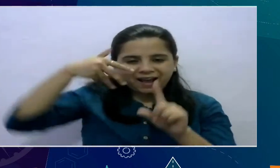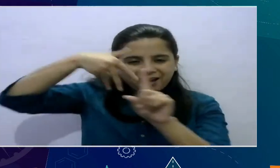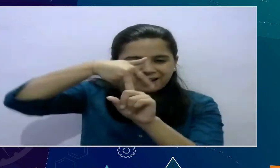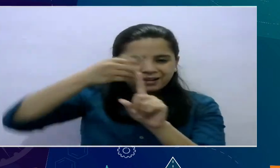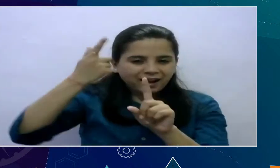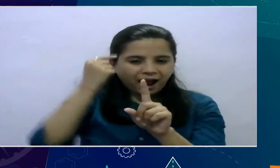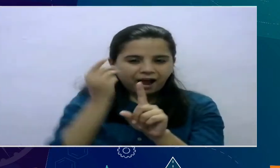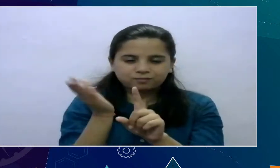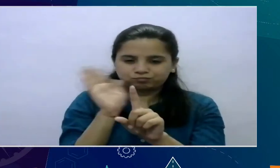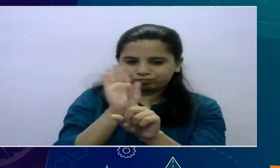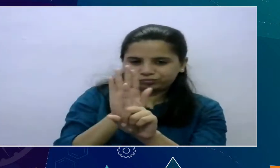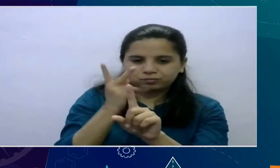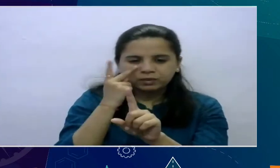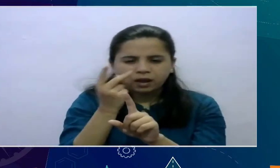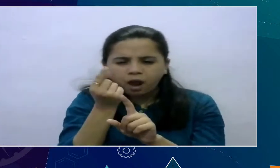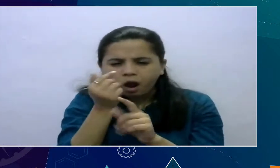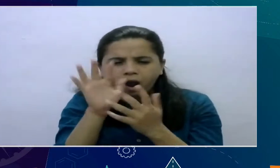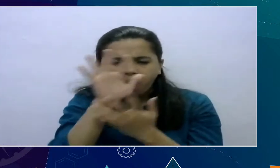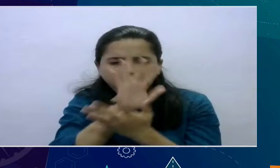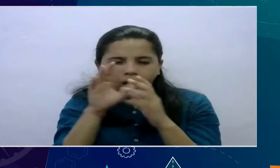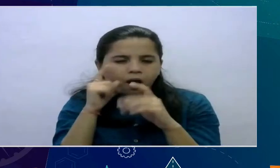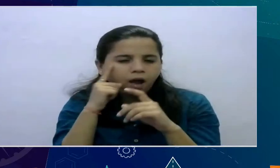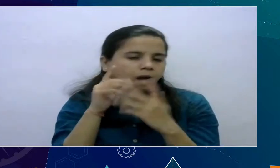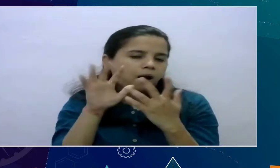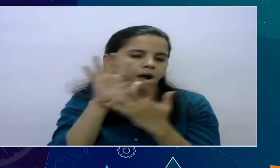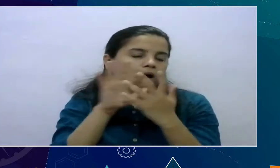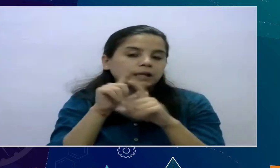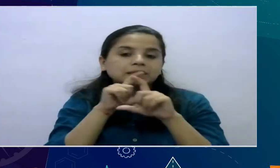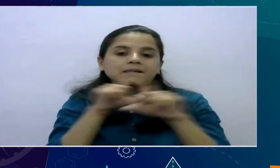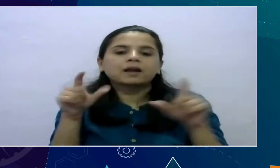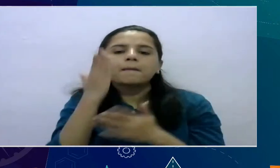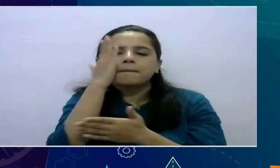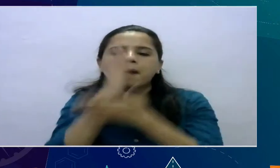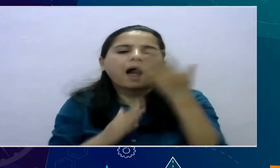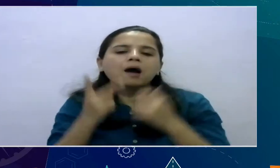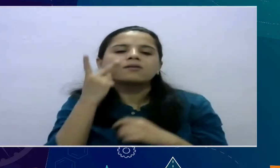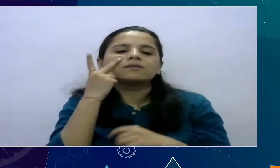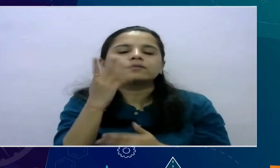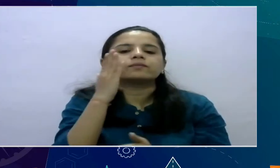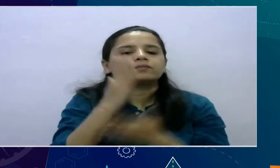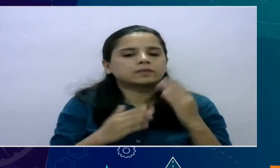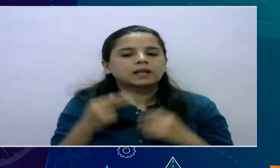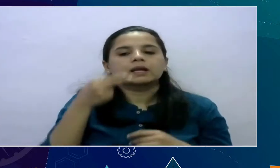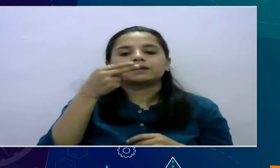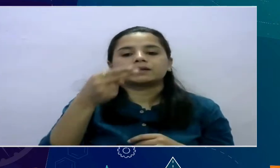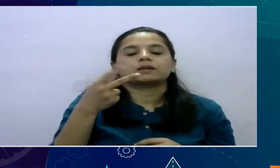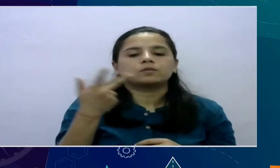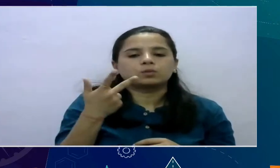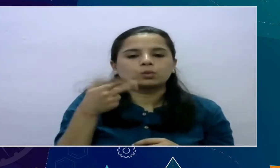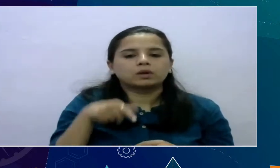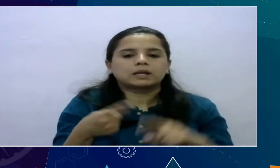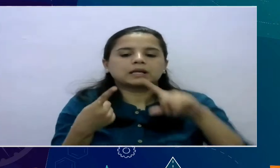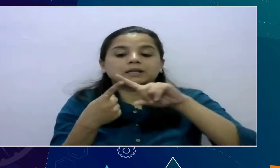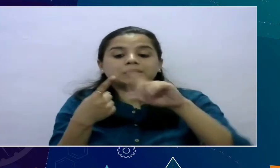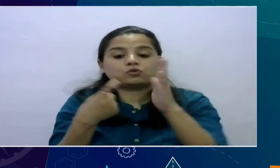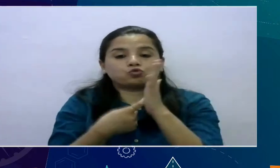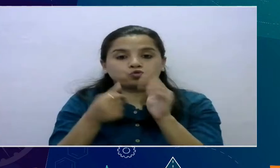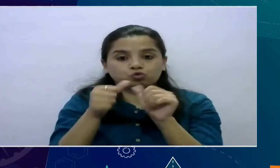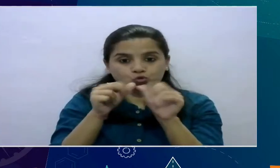visible. So what is the other name of partial visibility? We call it as